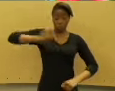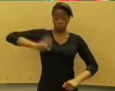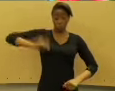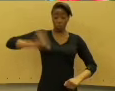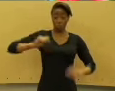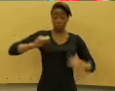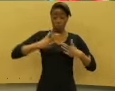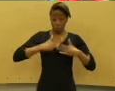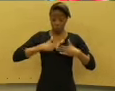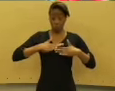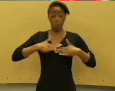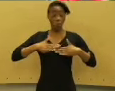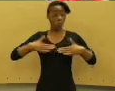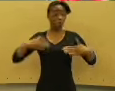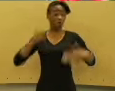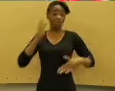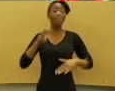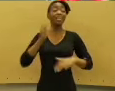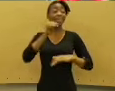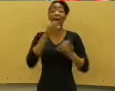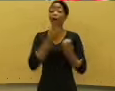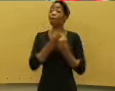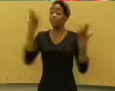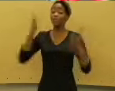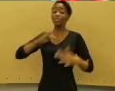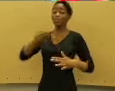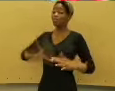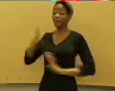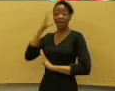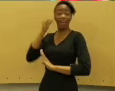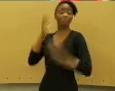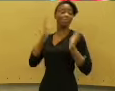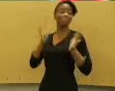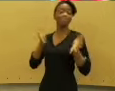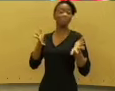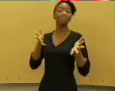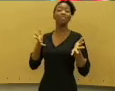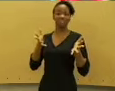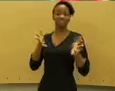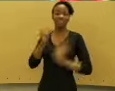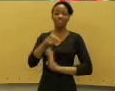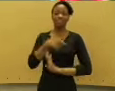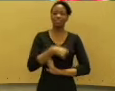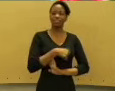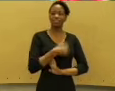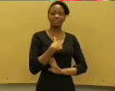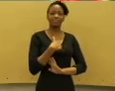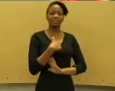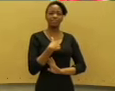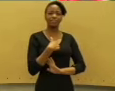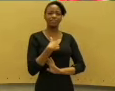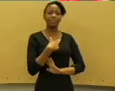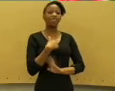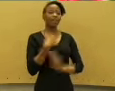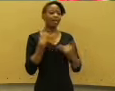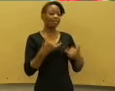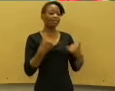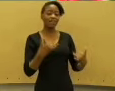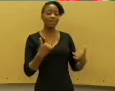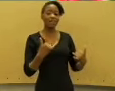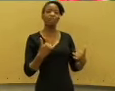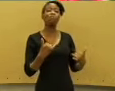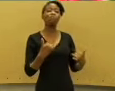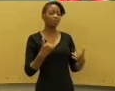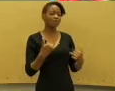that experience. Yeah, so, and I'm thinking, at that point, they should have just told me, now you're growing to be a